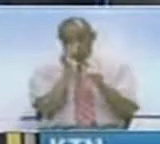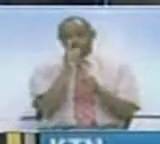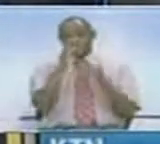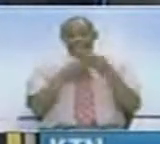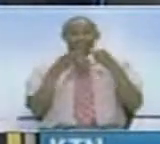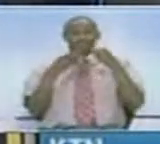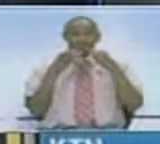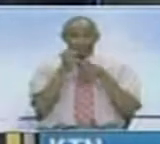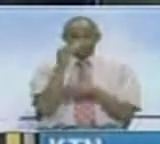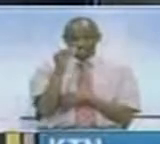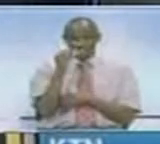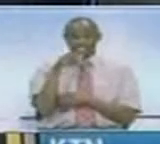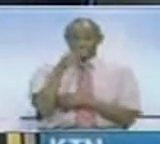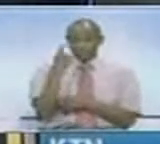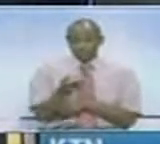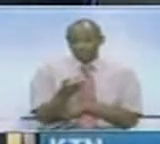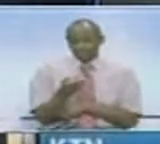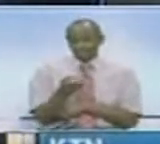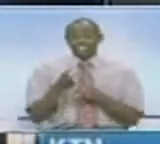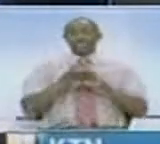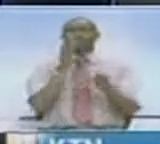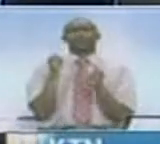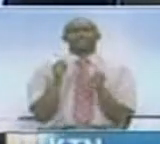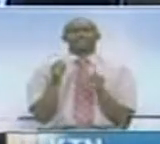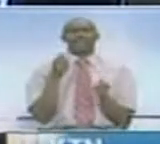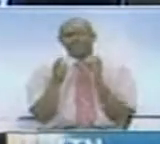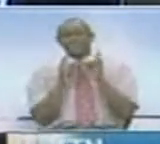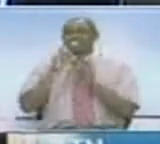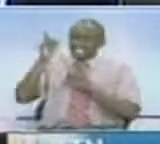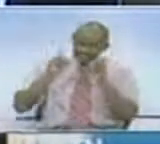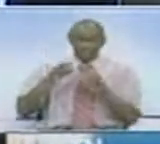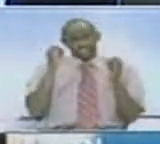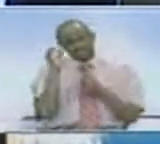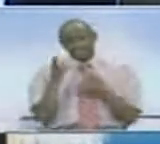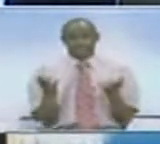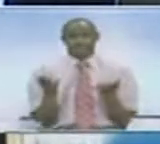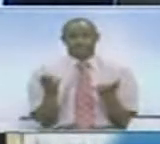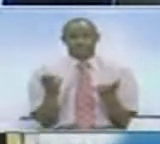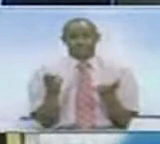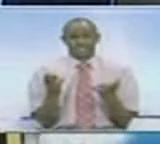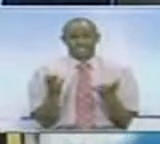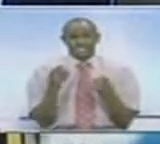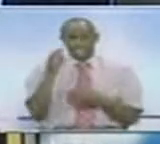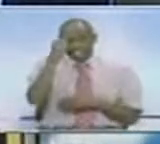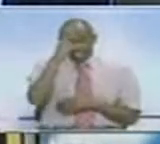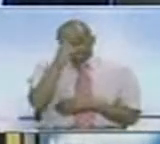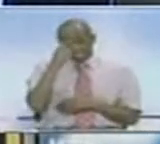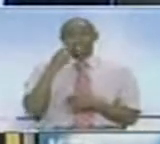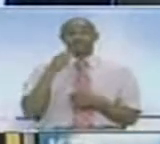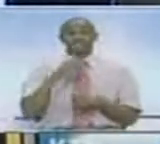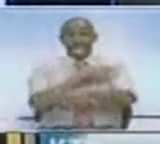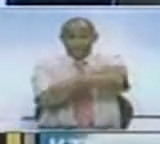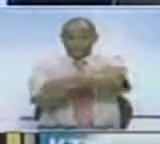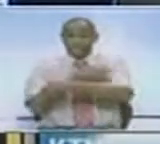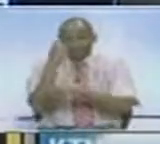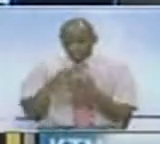And the reason that they gave for withdrawing was that, you know, the travel expenses and whatnot. But the Indian captain said that was a cover